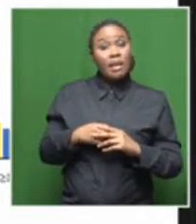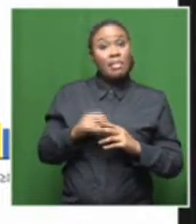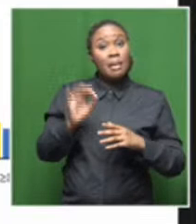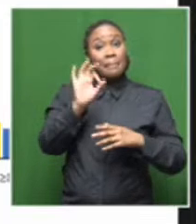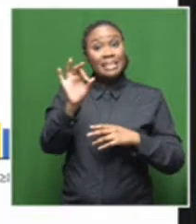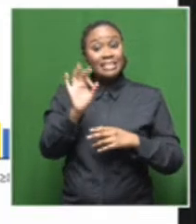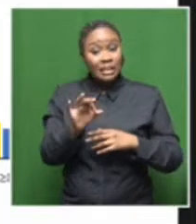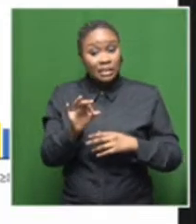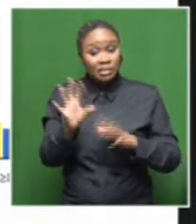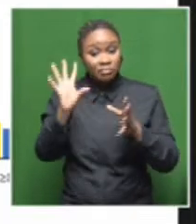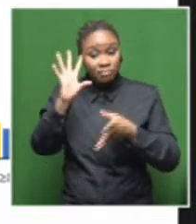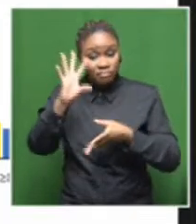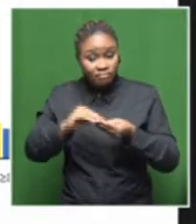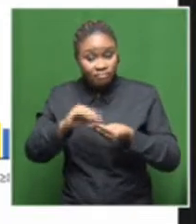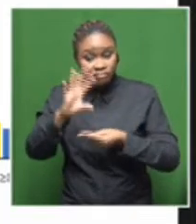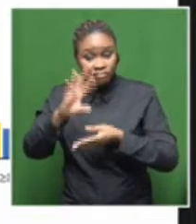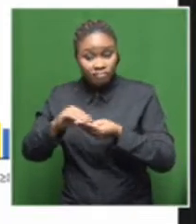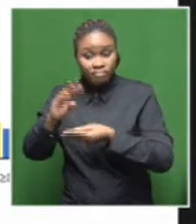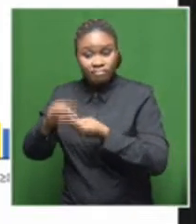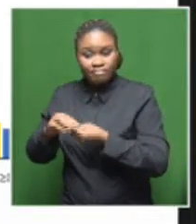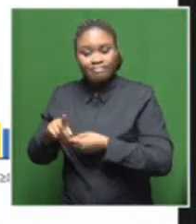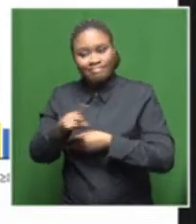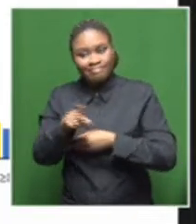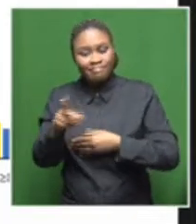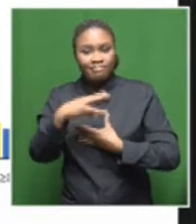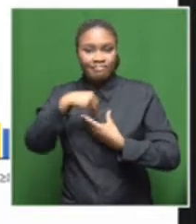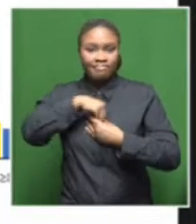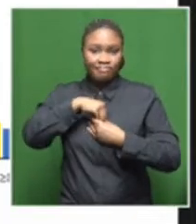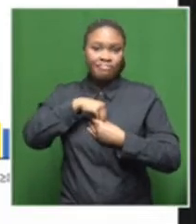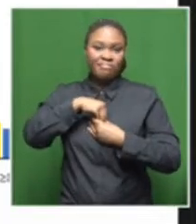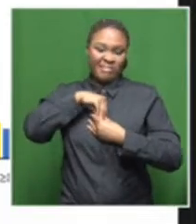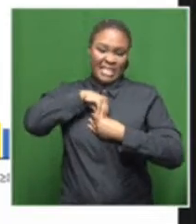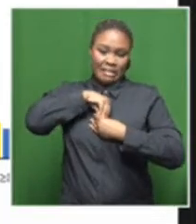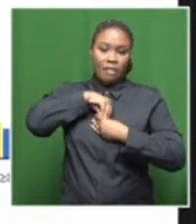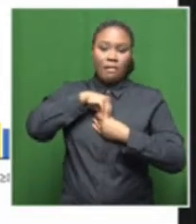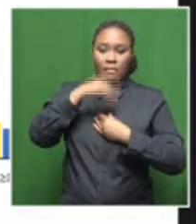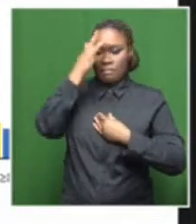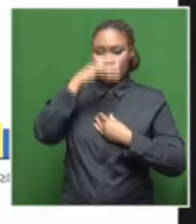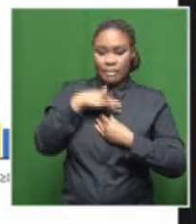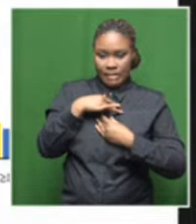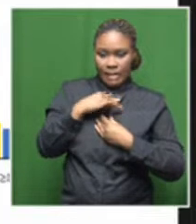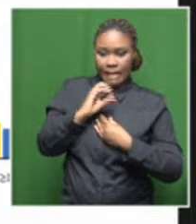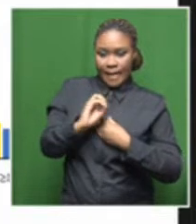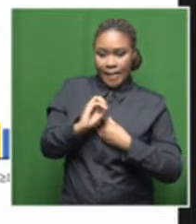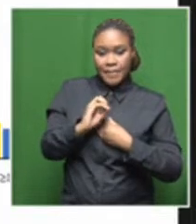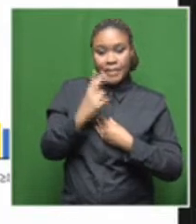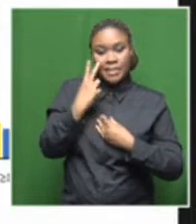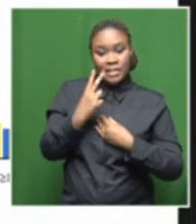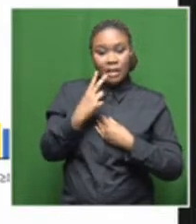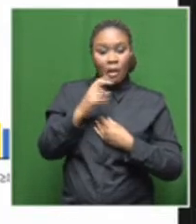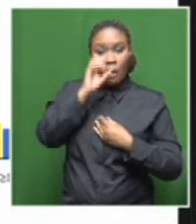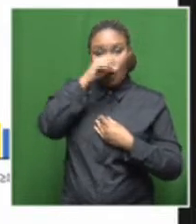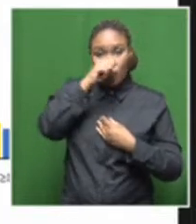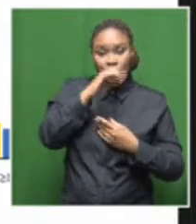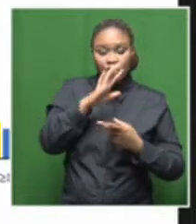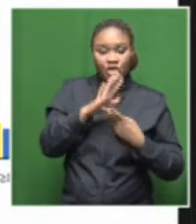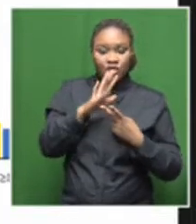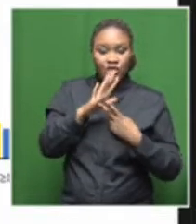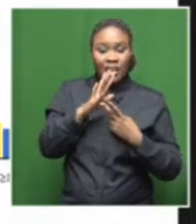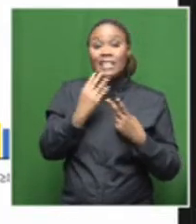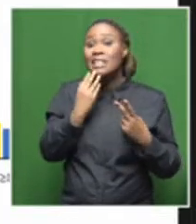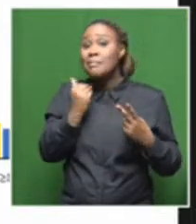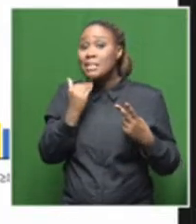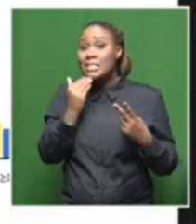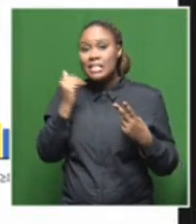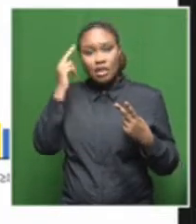reported particular comorbidities across each age group, you can see that hypertension in orange and diabetes in gray